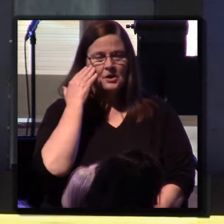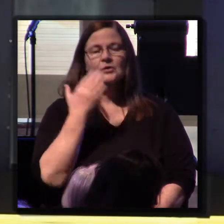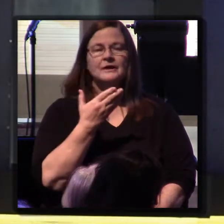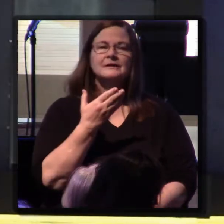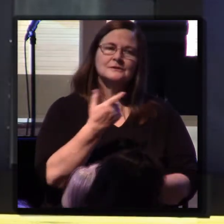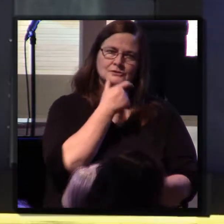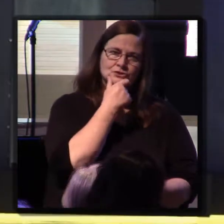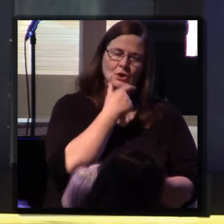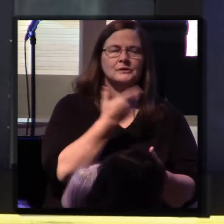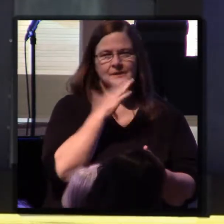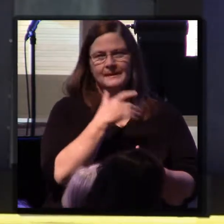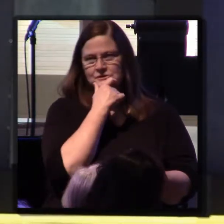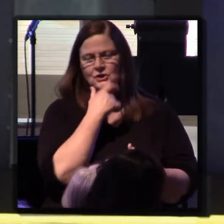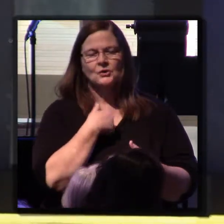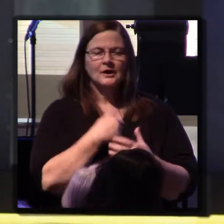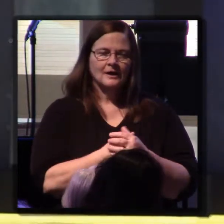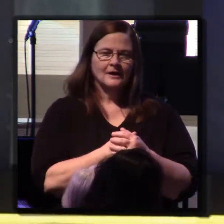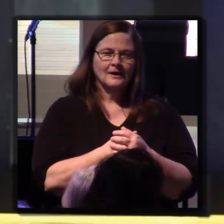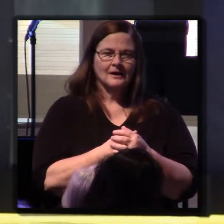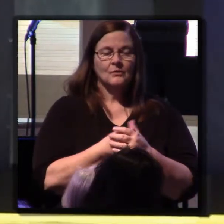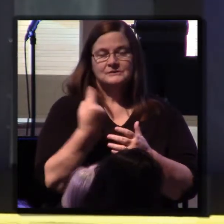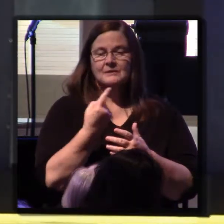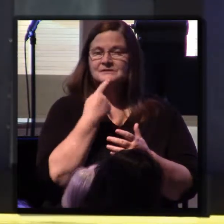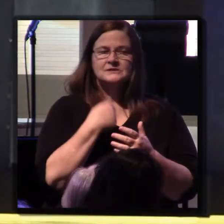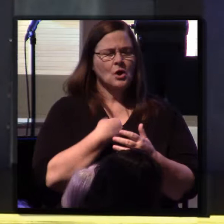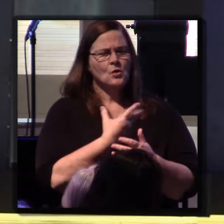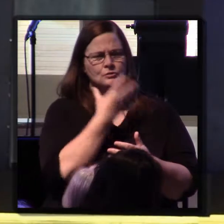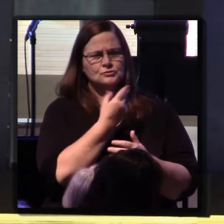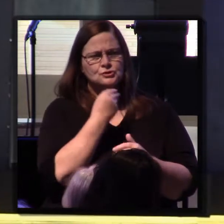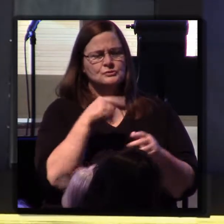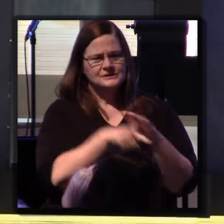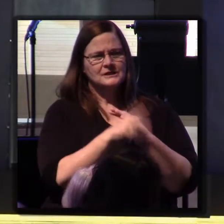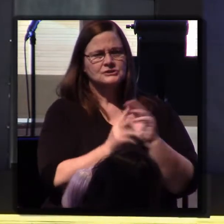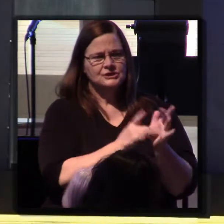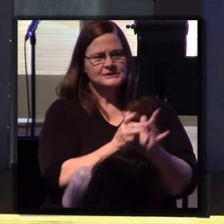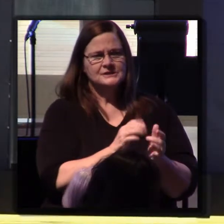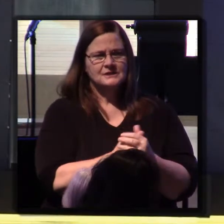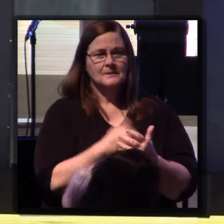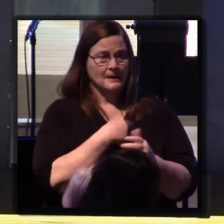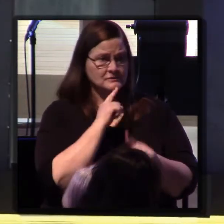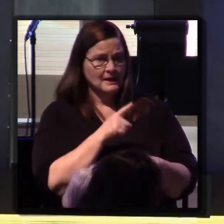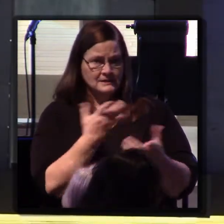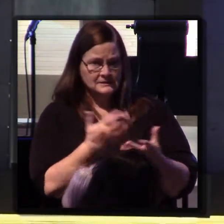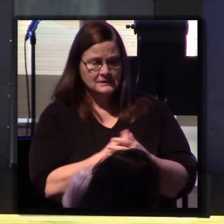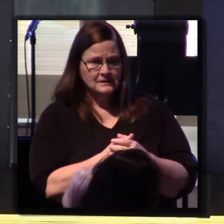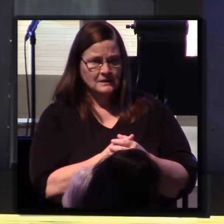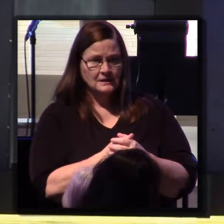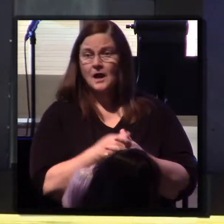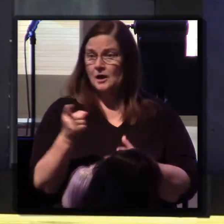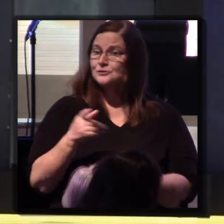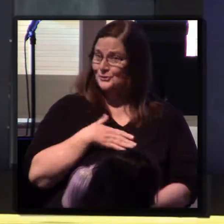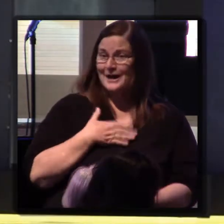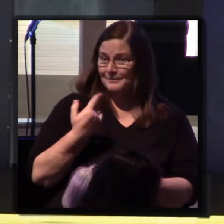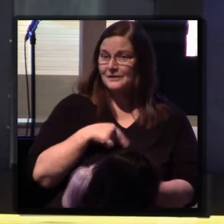good news. The good news. And you know that joke, it's a bad joke, and I'll ask your forgiveness for it. When somebody says to me, "You Jews